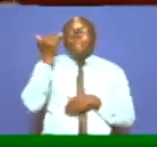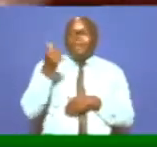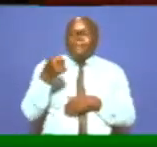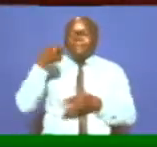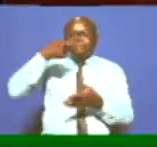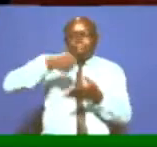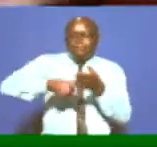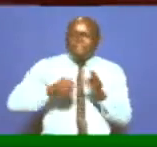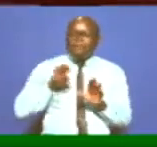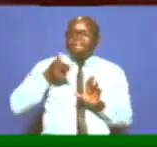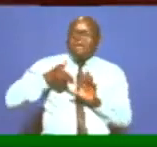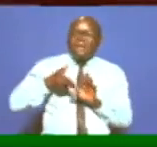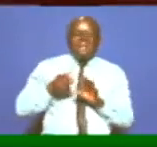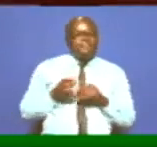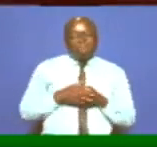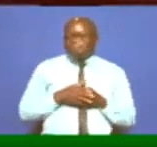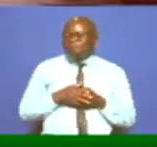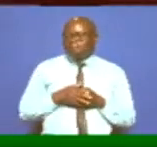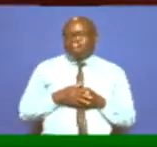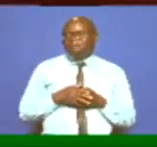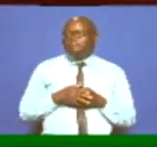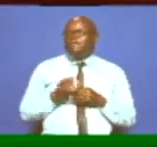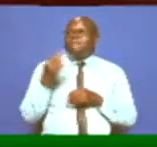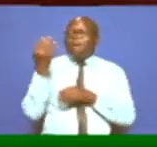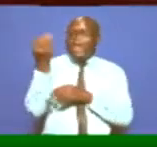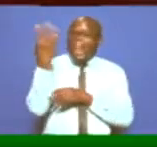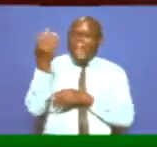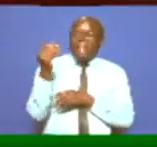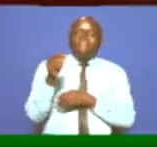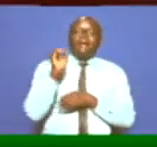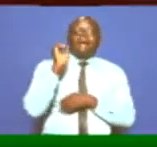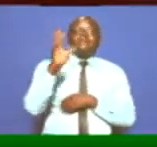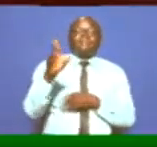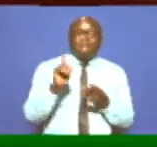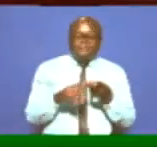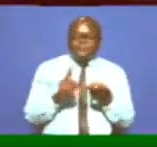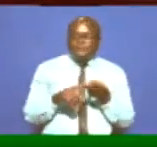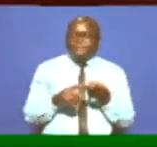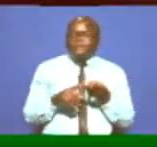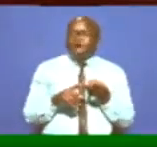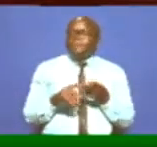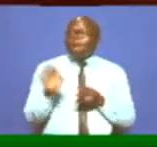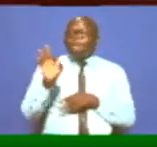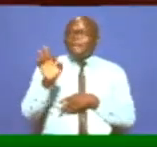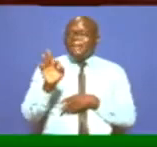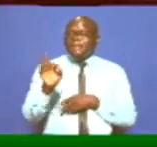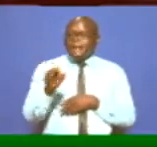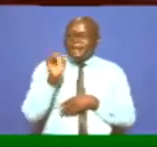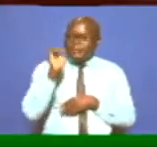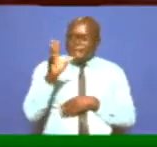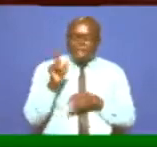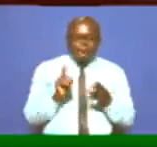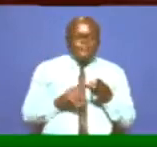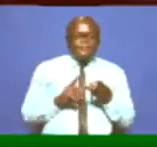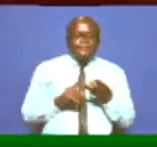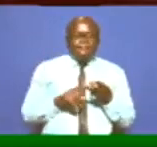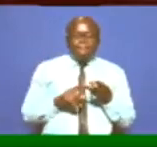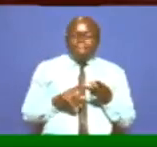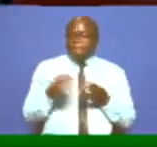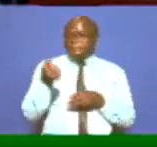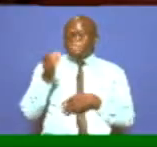fuel that will run tractors is expensive, the cost of fertilizer is expensive, and